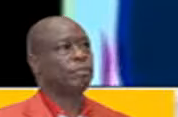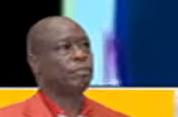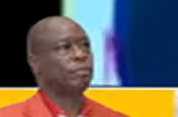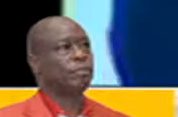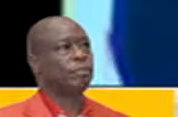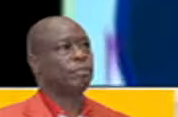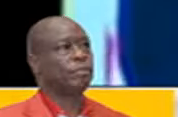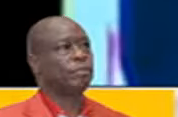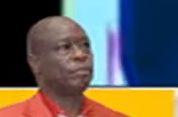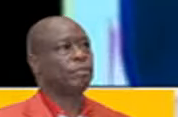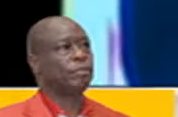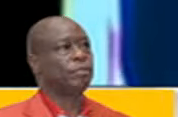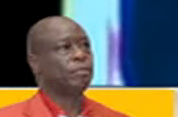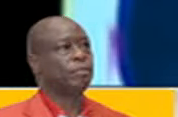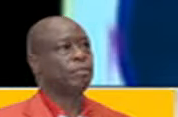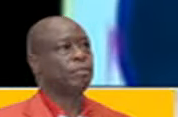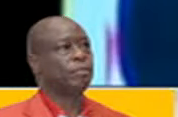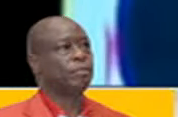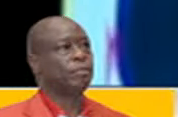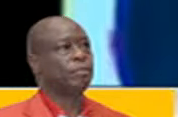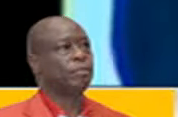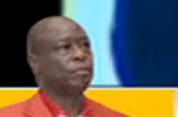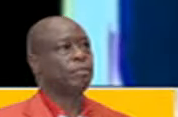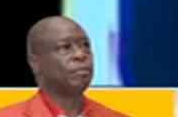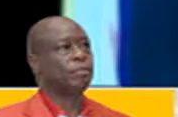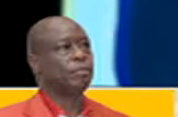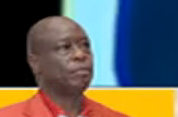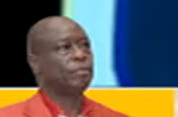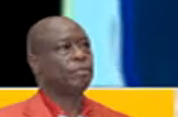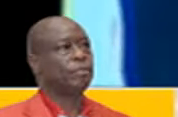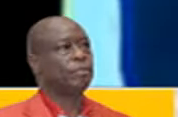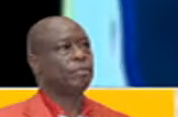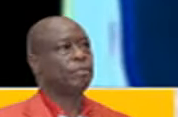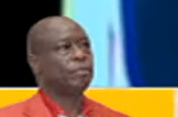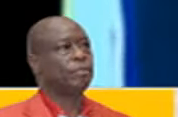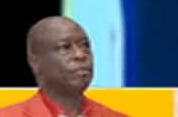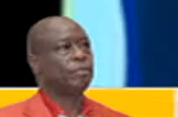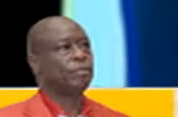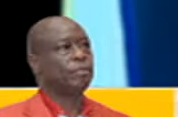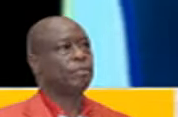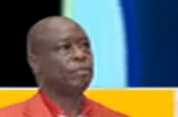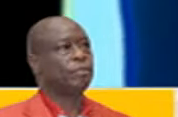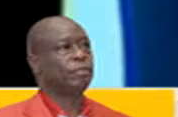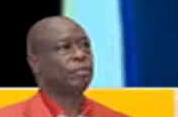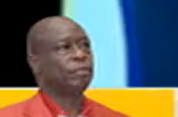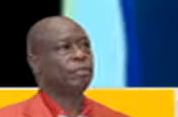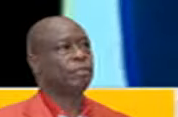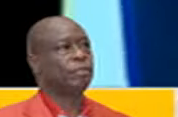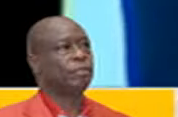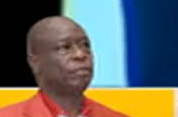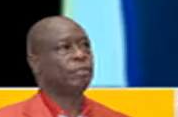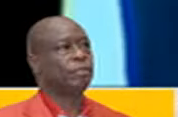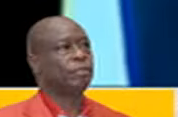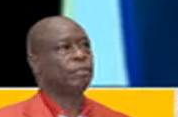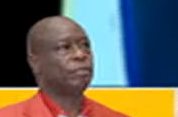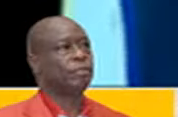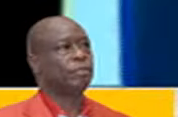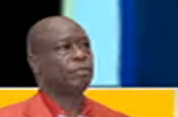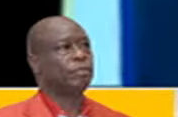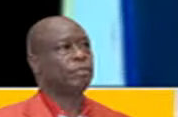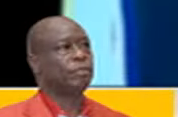It had to take people to die, property to be destroyed, protests across the